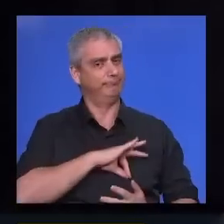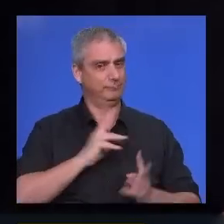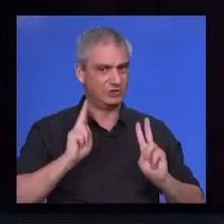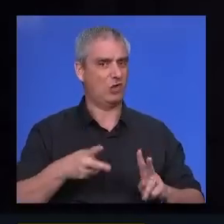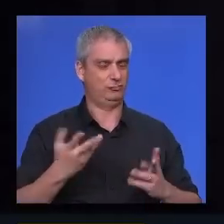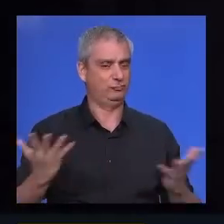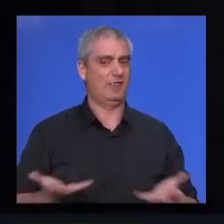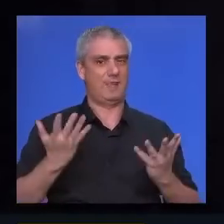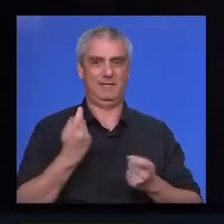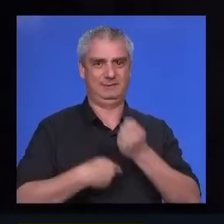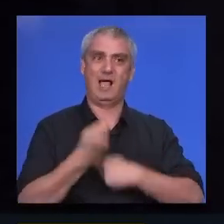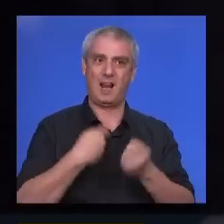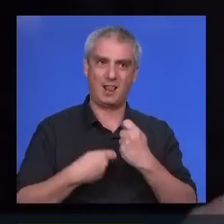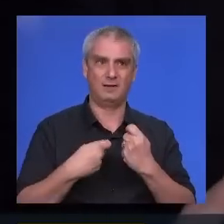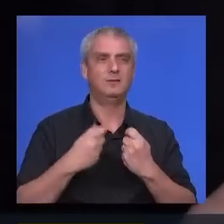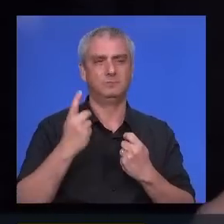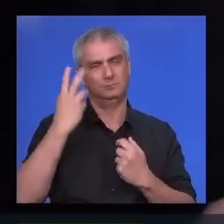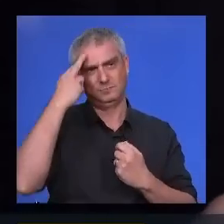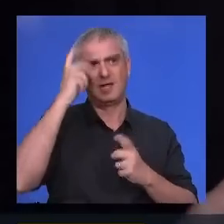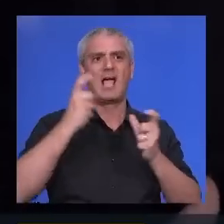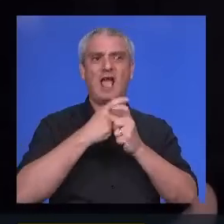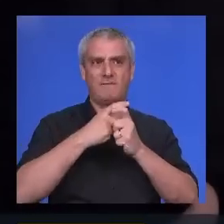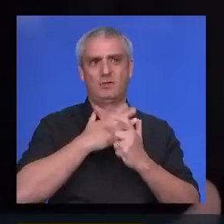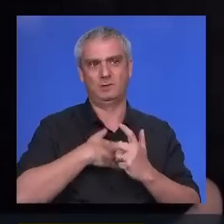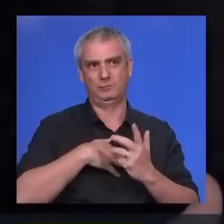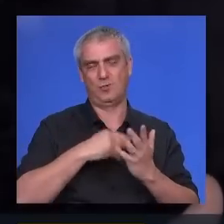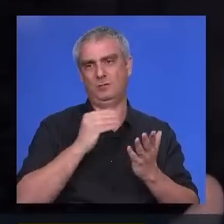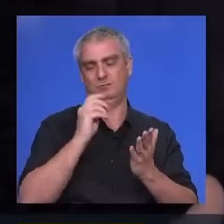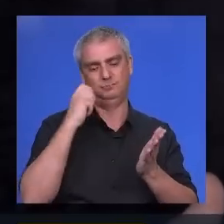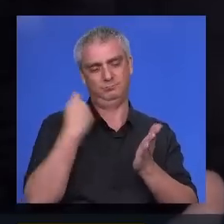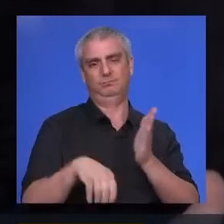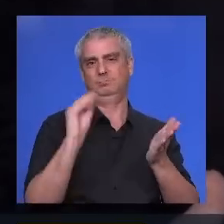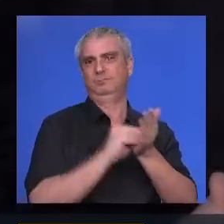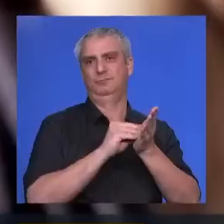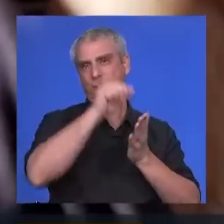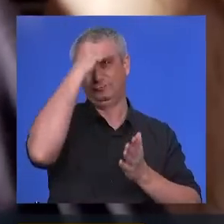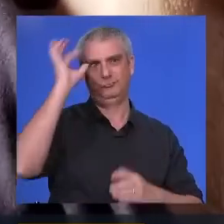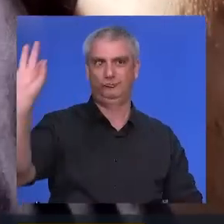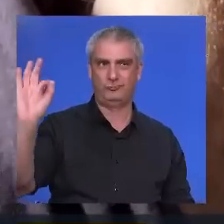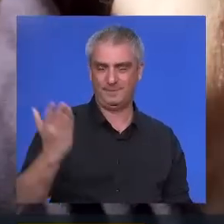incentive, I think it's reasonable for companies to want to contain the intellectual property.